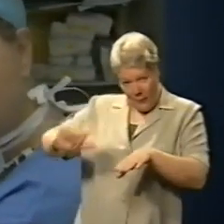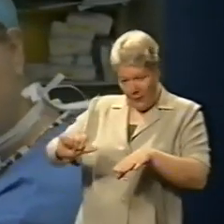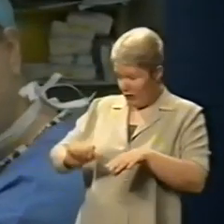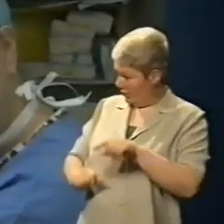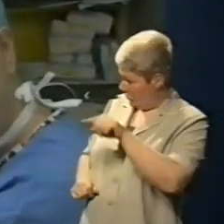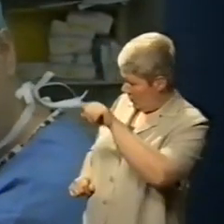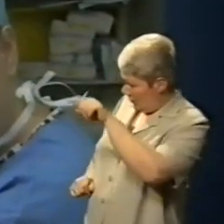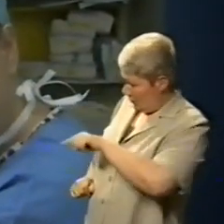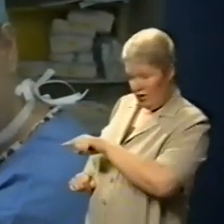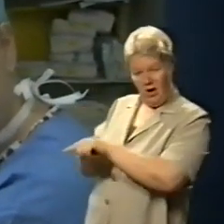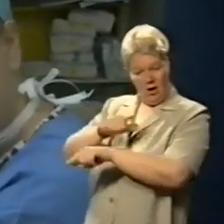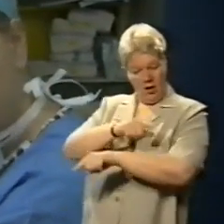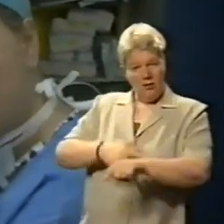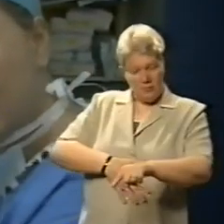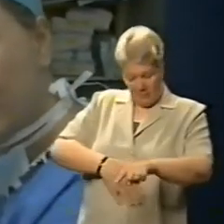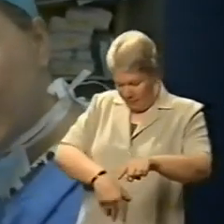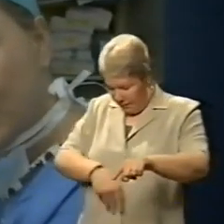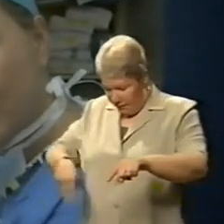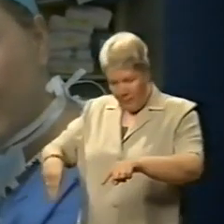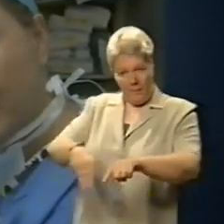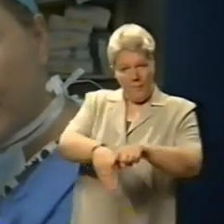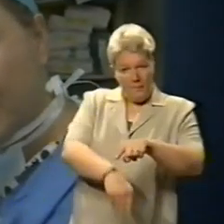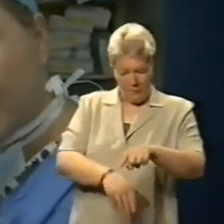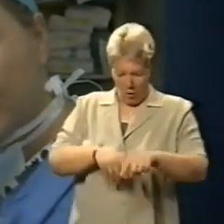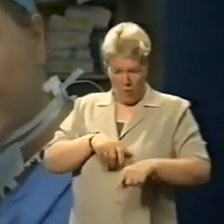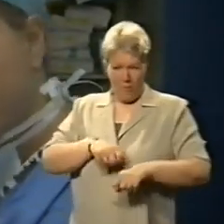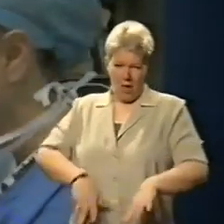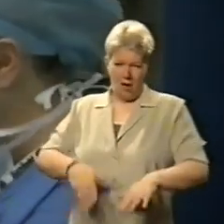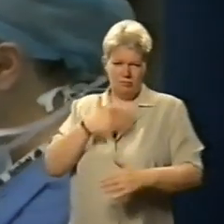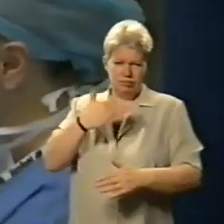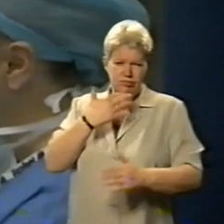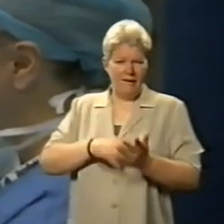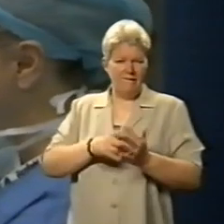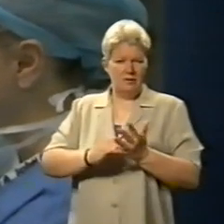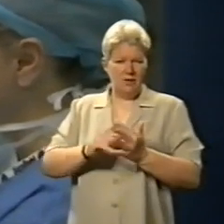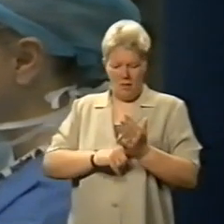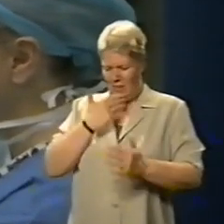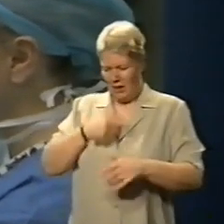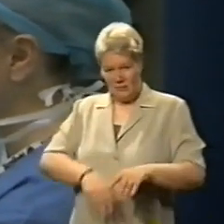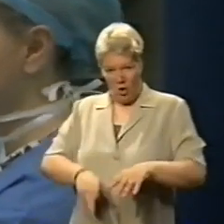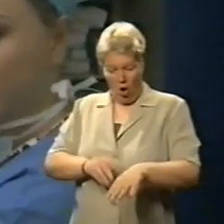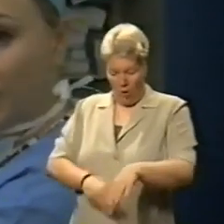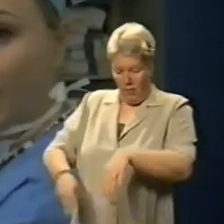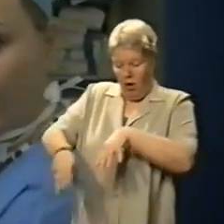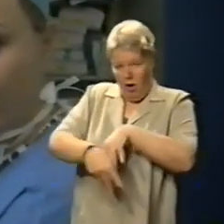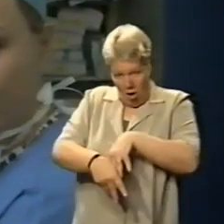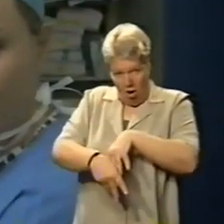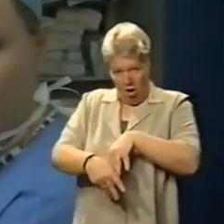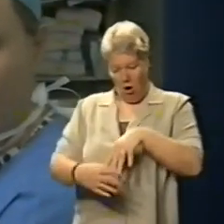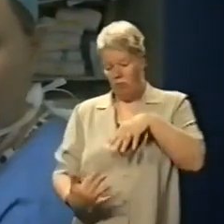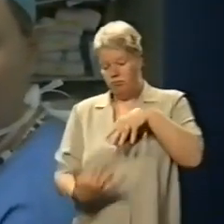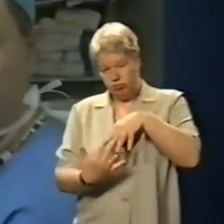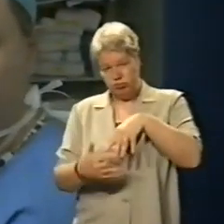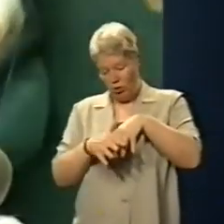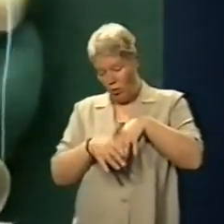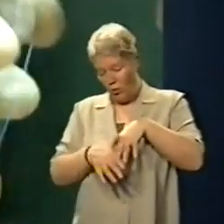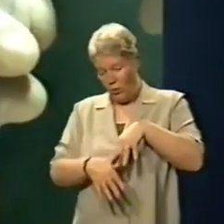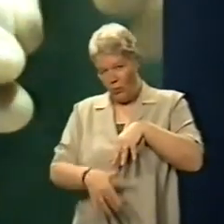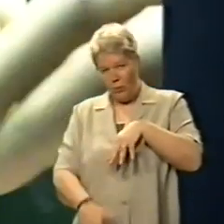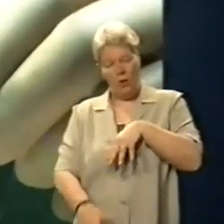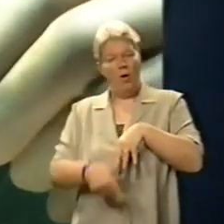inserting that healthy membrane, which is rich in blood vessels, in the hope that it will promote a healthier circulation.